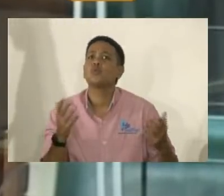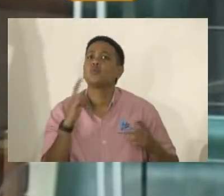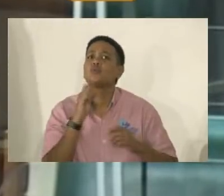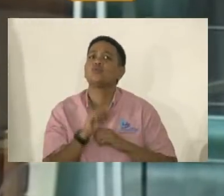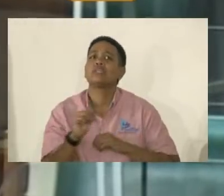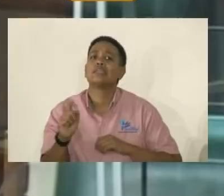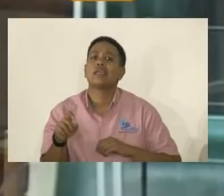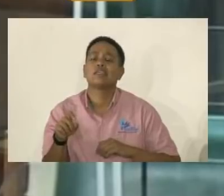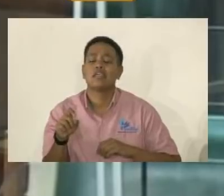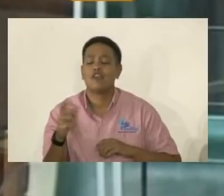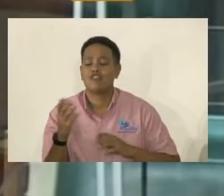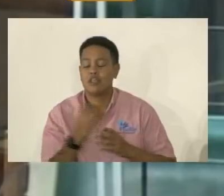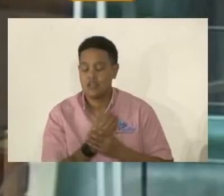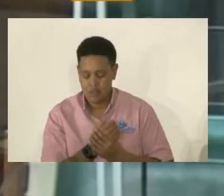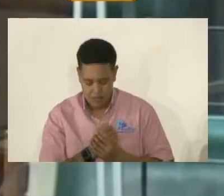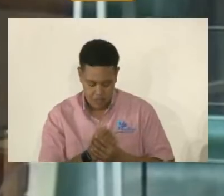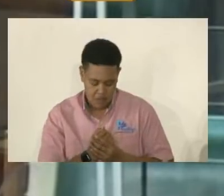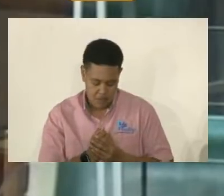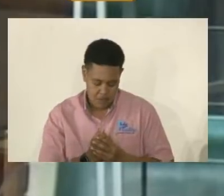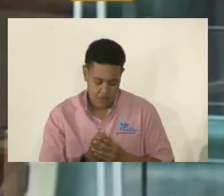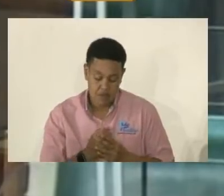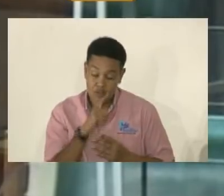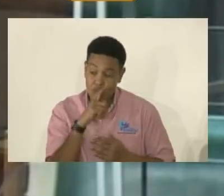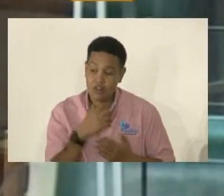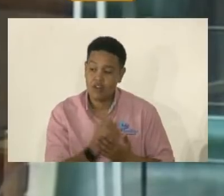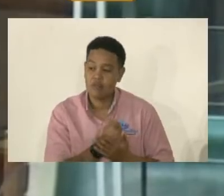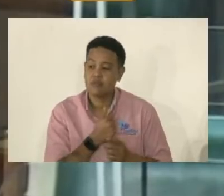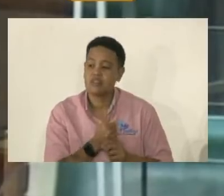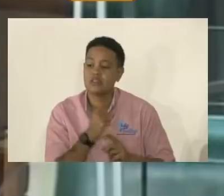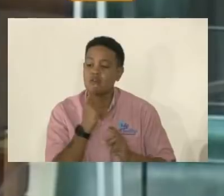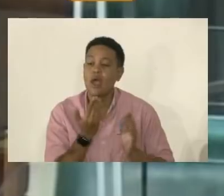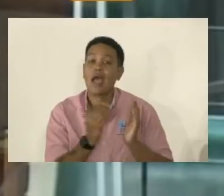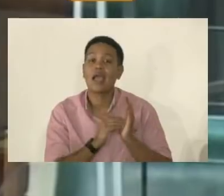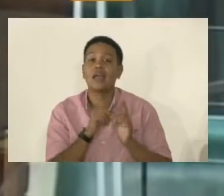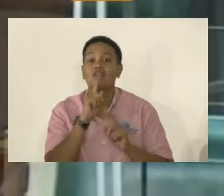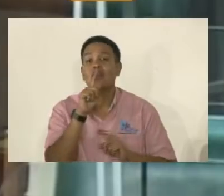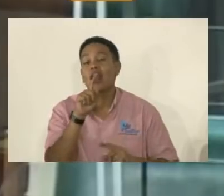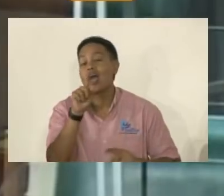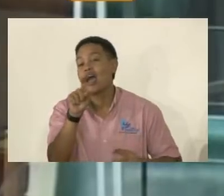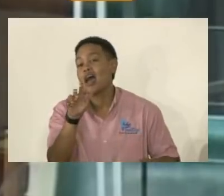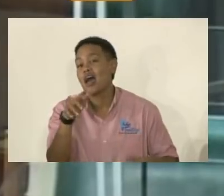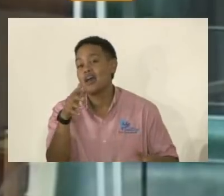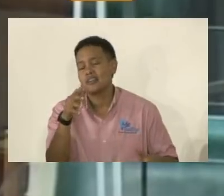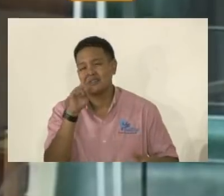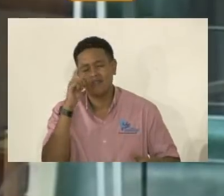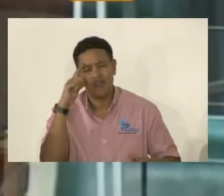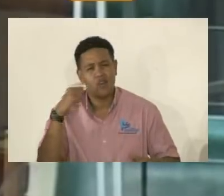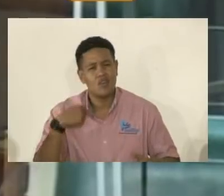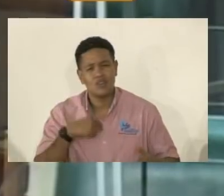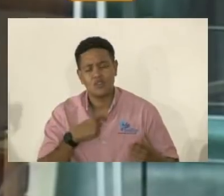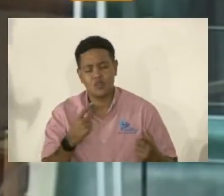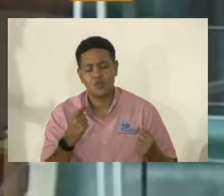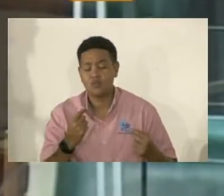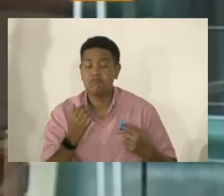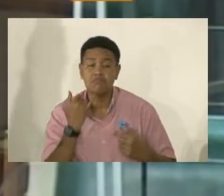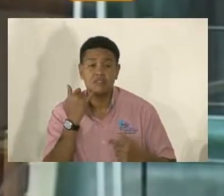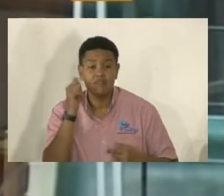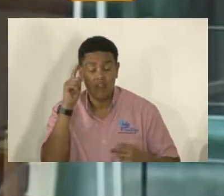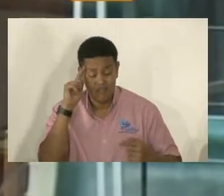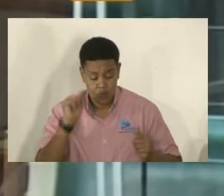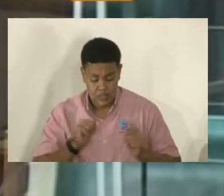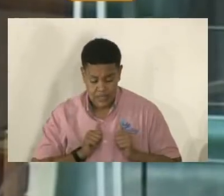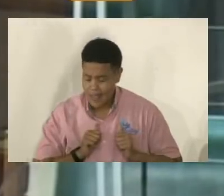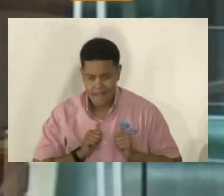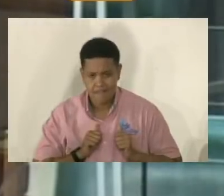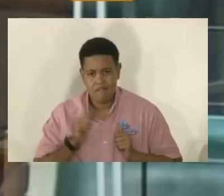necessary. And I take this opportunity to once again ask for us to do it, even if not for ourselves,